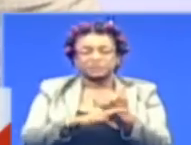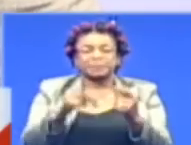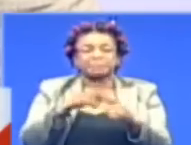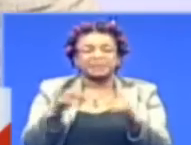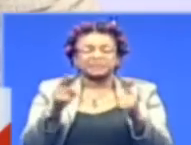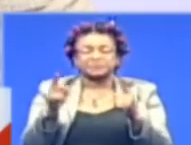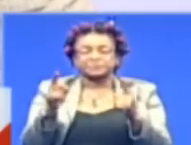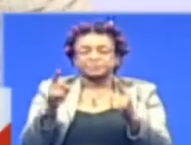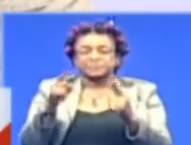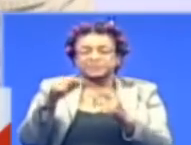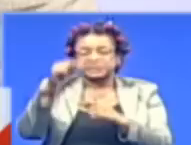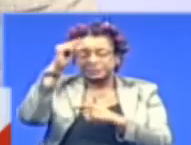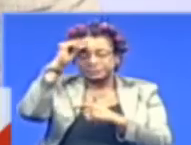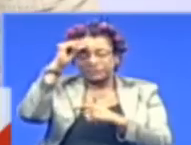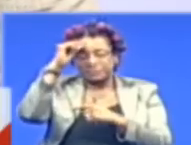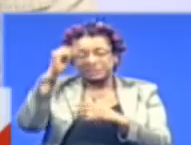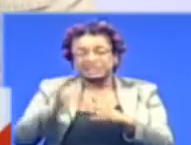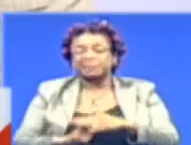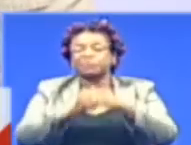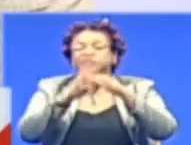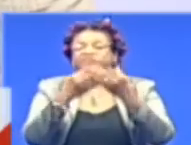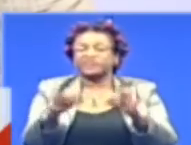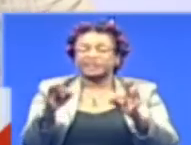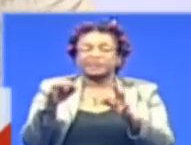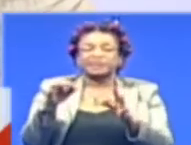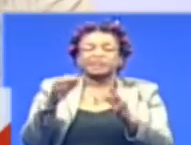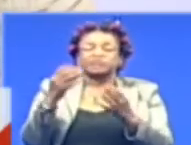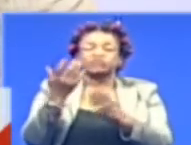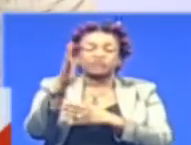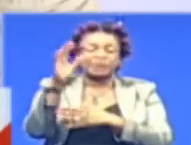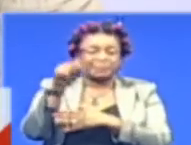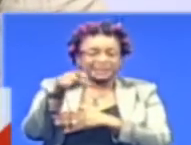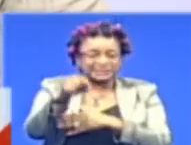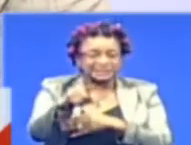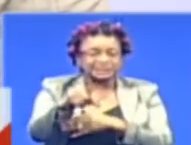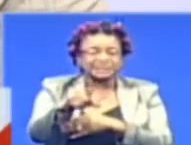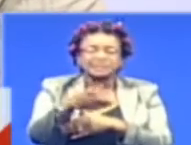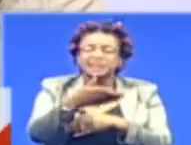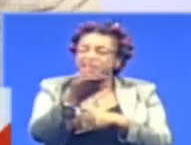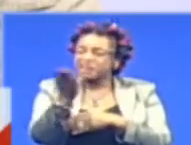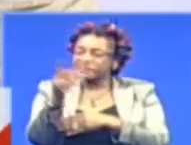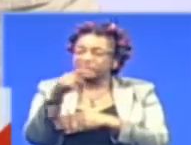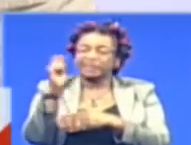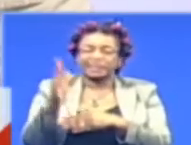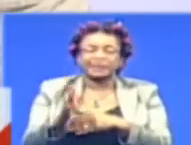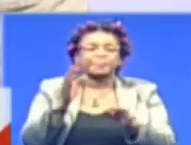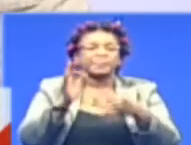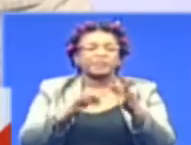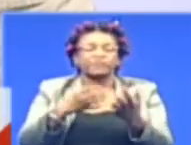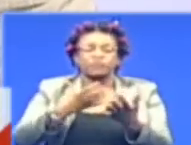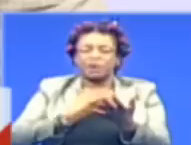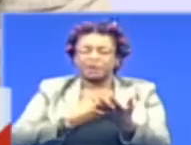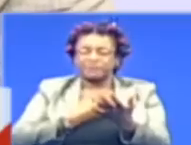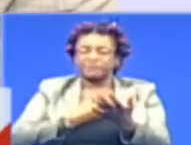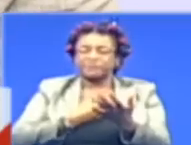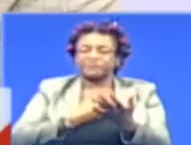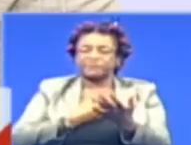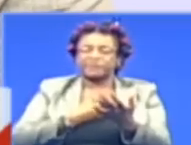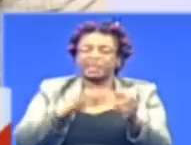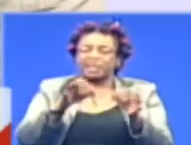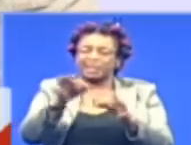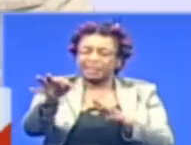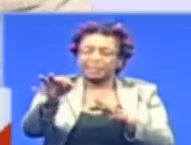on tree planting exercise, it is the responsibility of each and every Kenyan to ensure in your own homestead, if you own a quarter acre, ensure that a